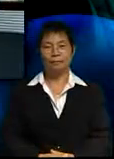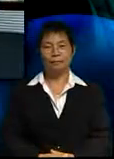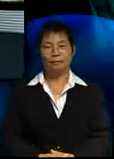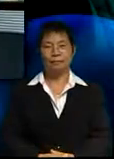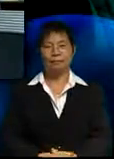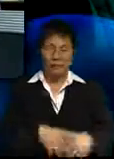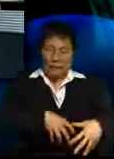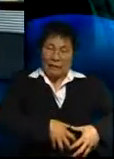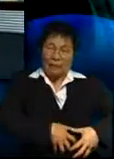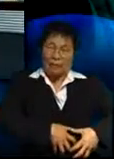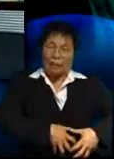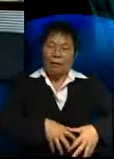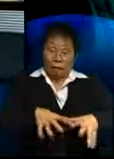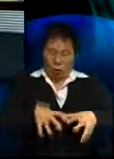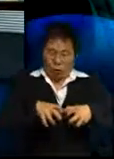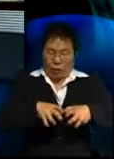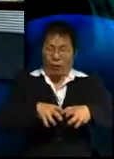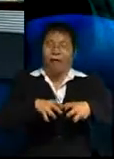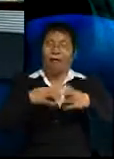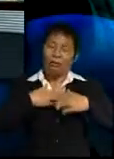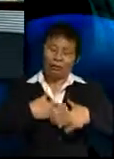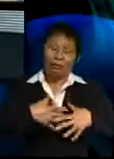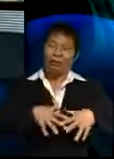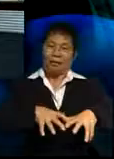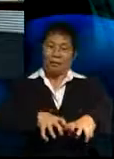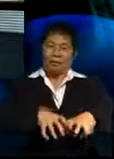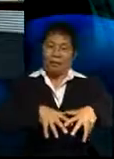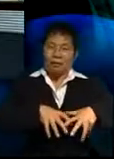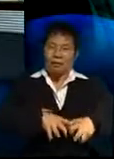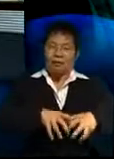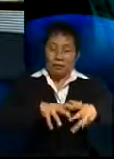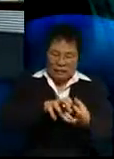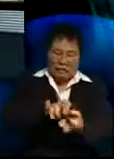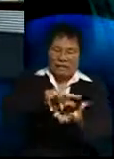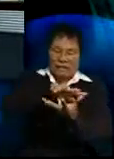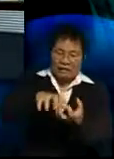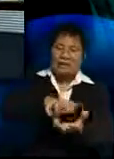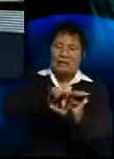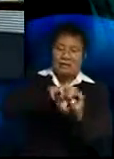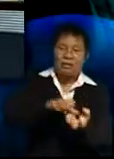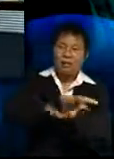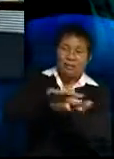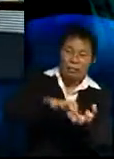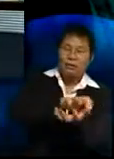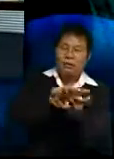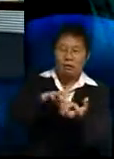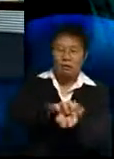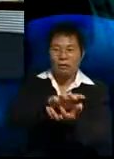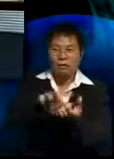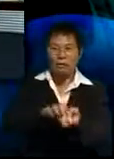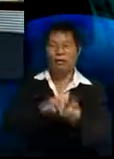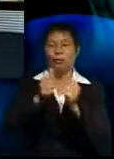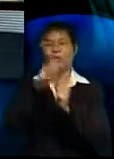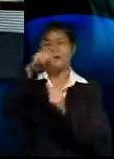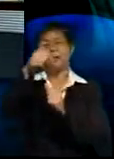The stomach contracts and relaxes periodically to churn the food so that it mixes well with the gastric